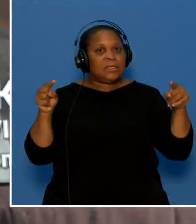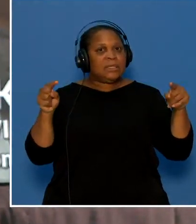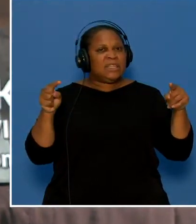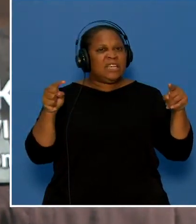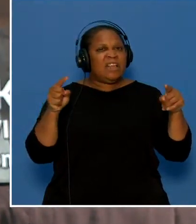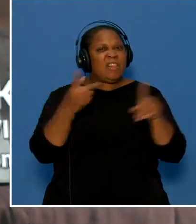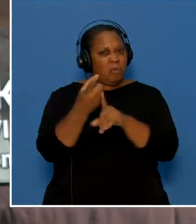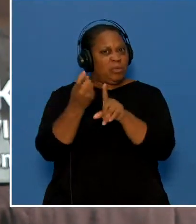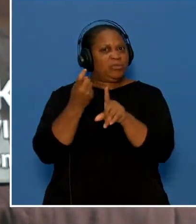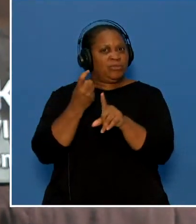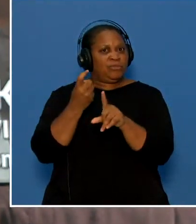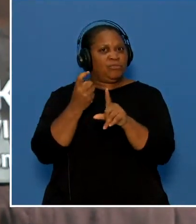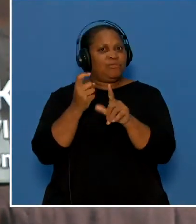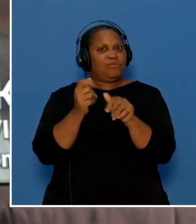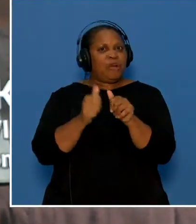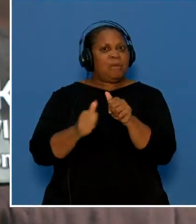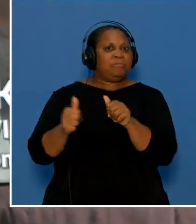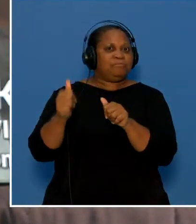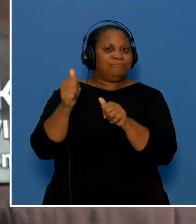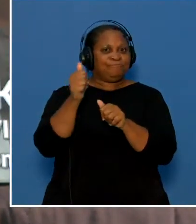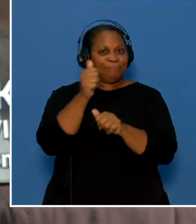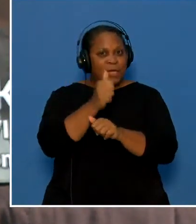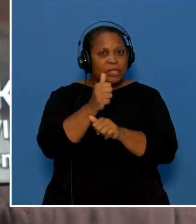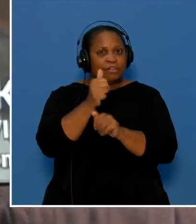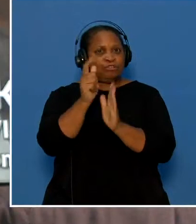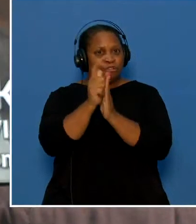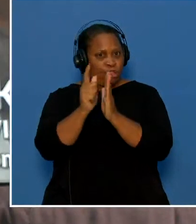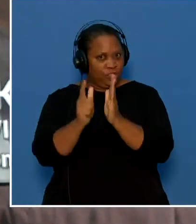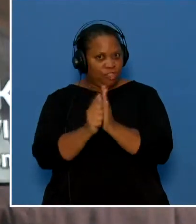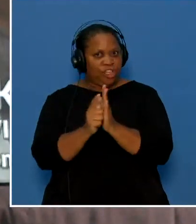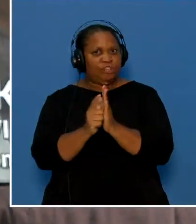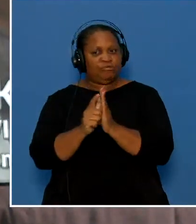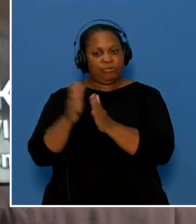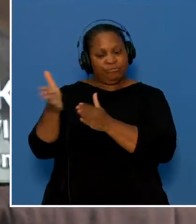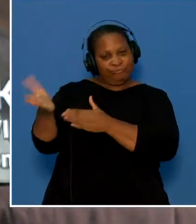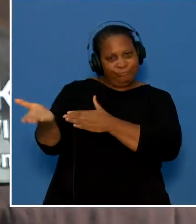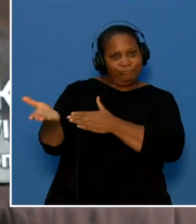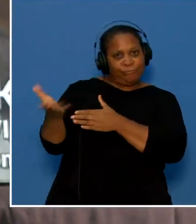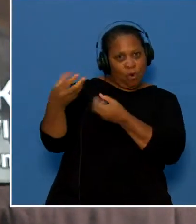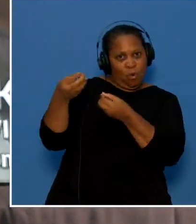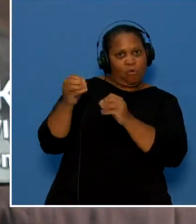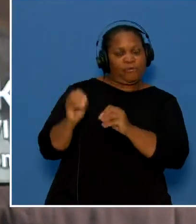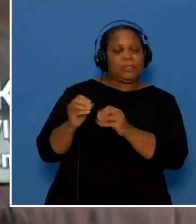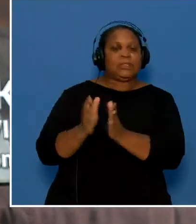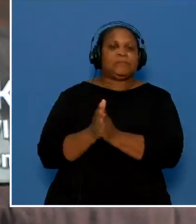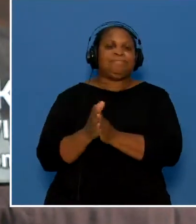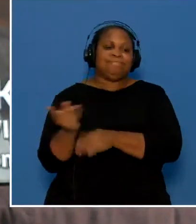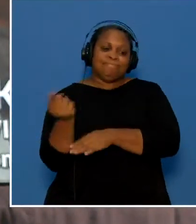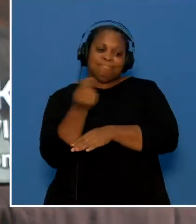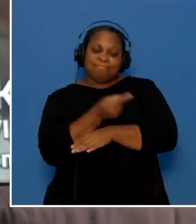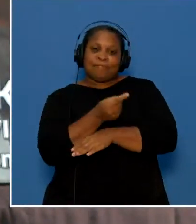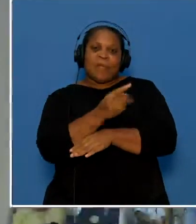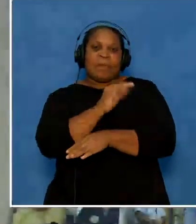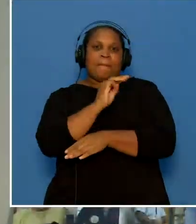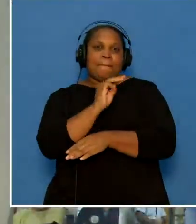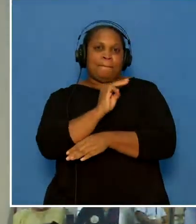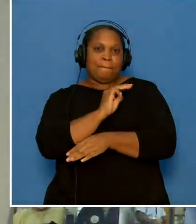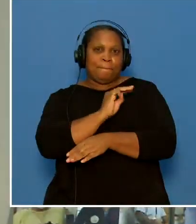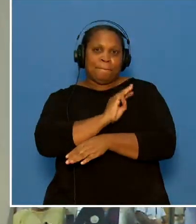that would come from the Attorney General's chambers. Thank you. Okay. Back to Minister of Health. Last Tuesday,